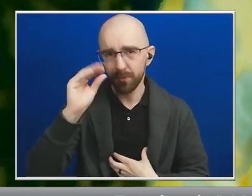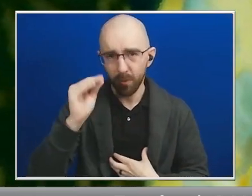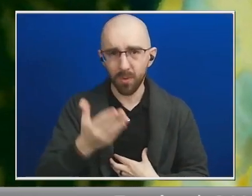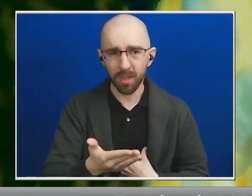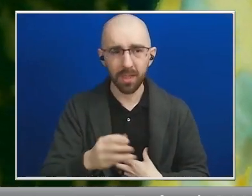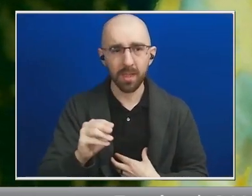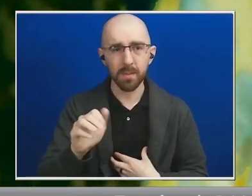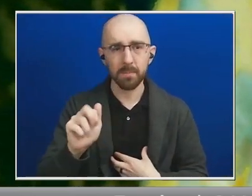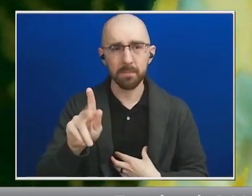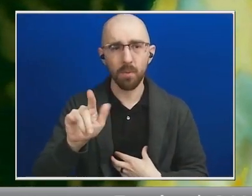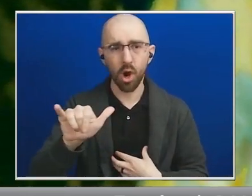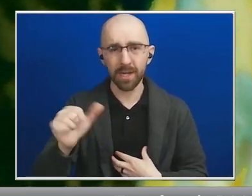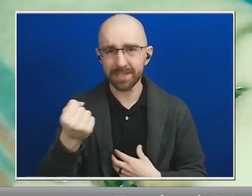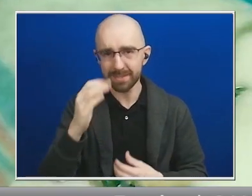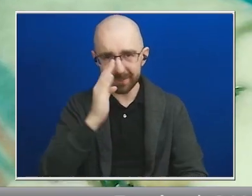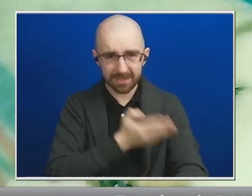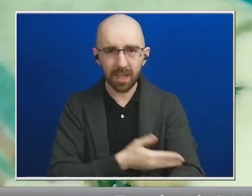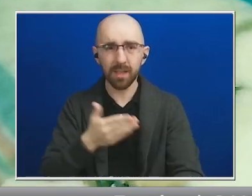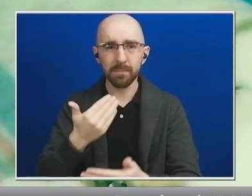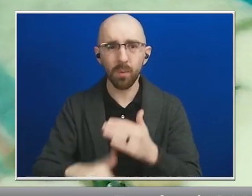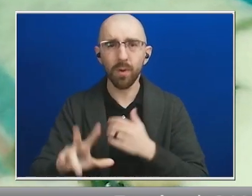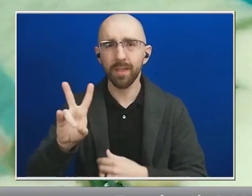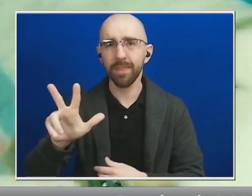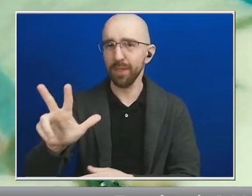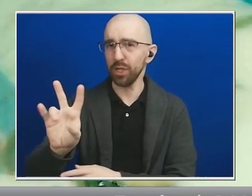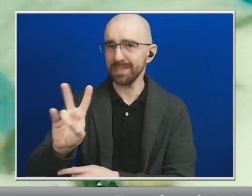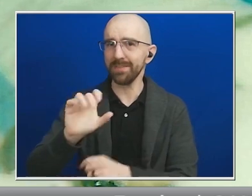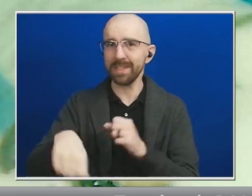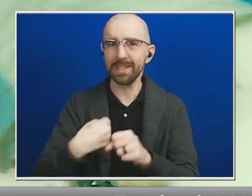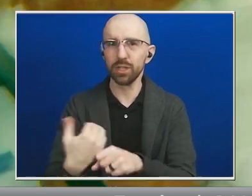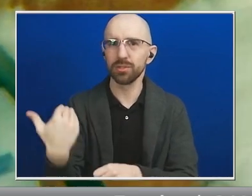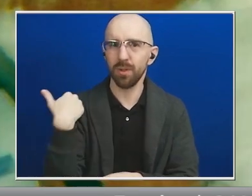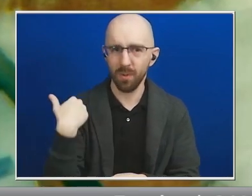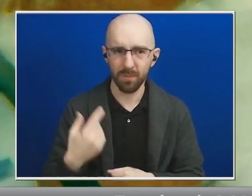born 37 years ago.